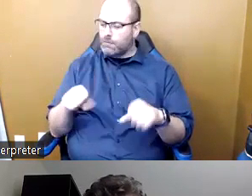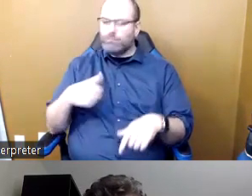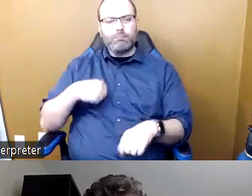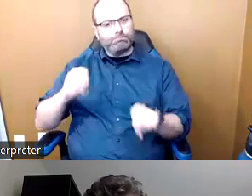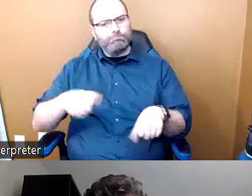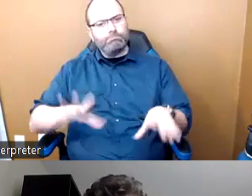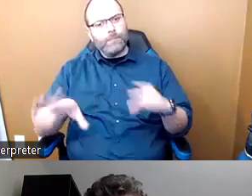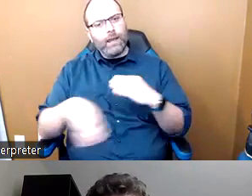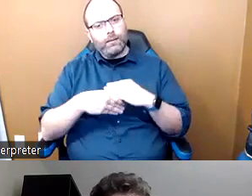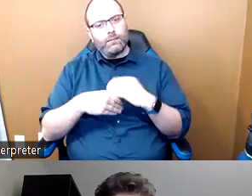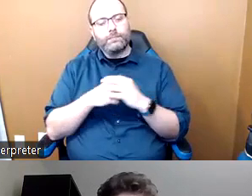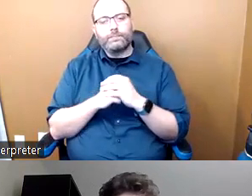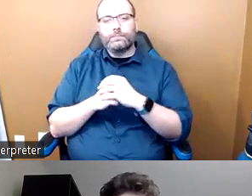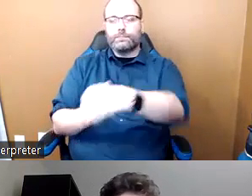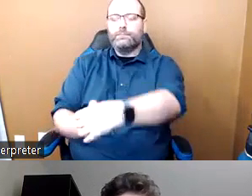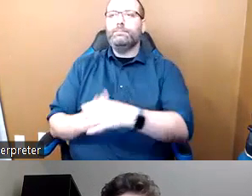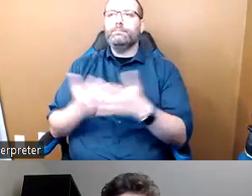add something.